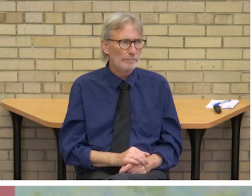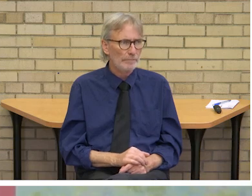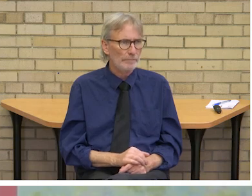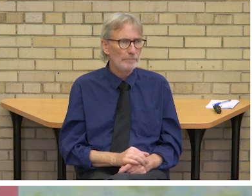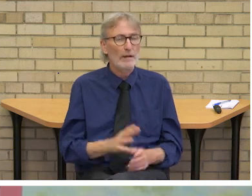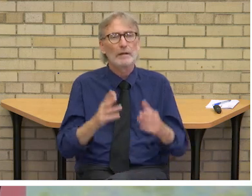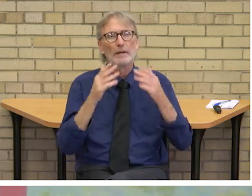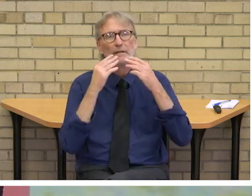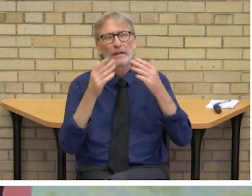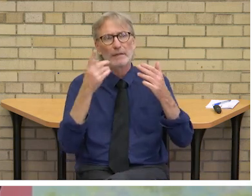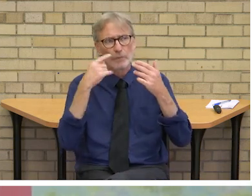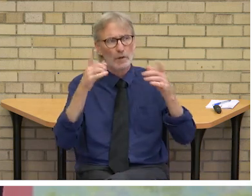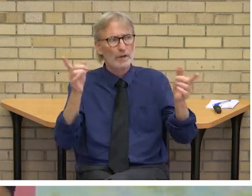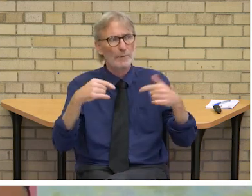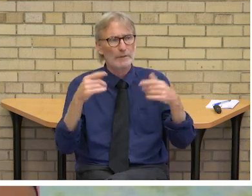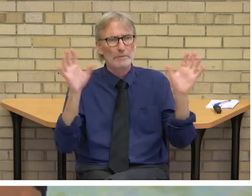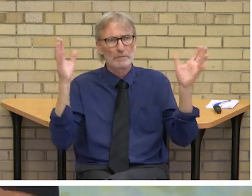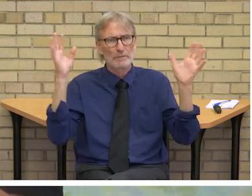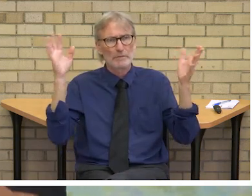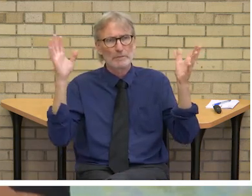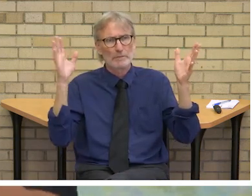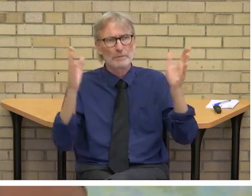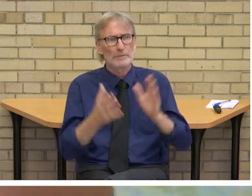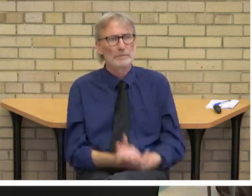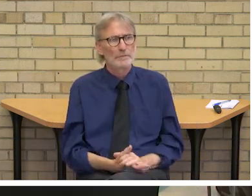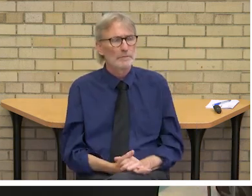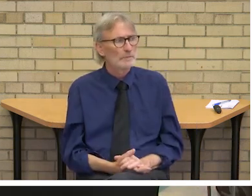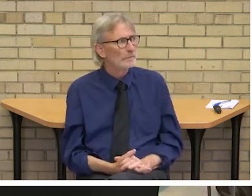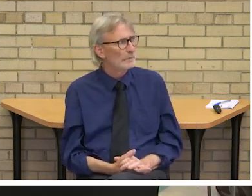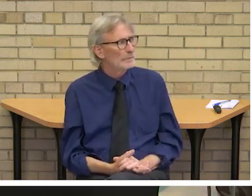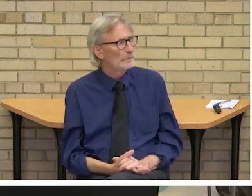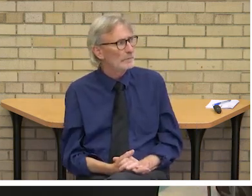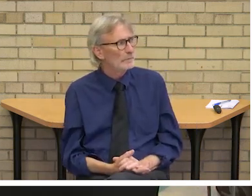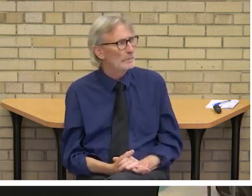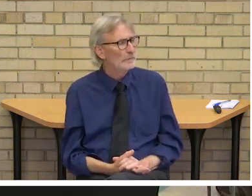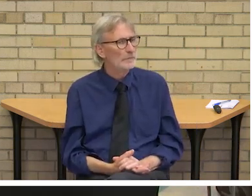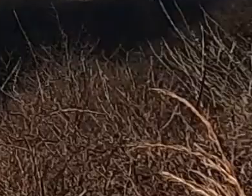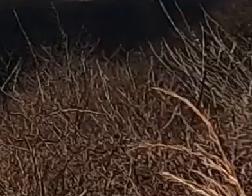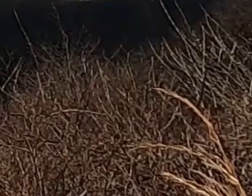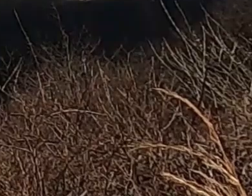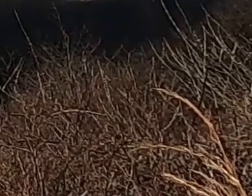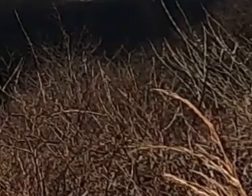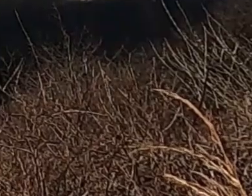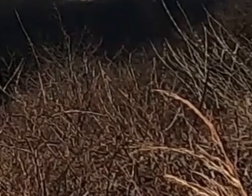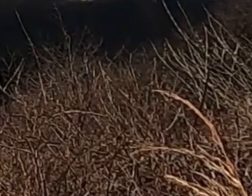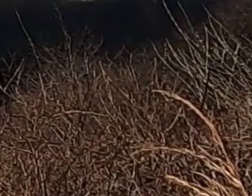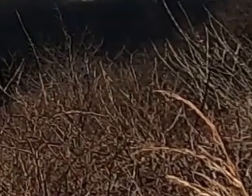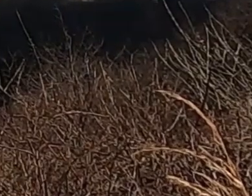thank you all very much for coming. Thank you again to OPDC for hosting us.